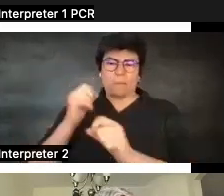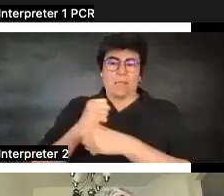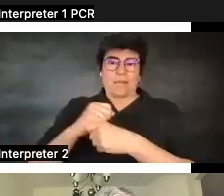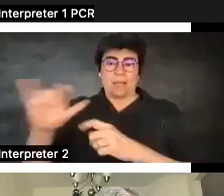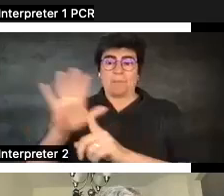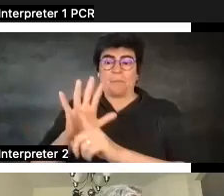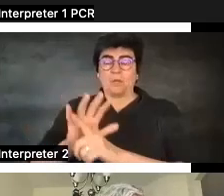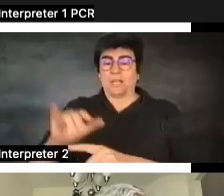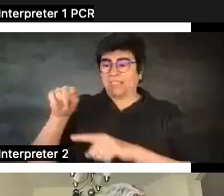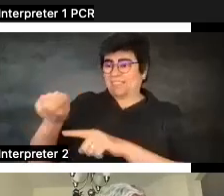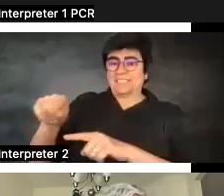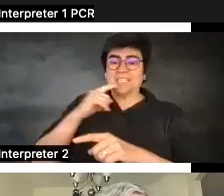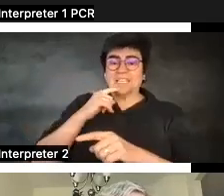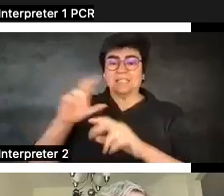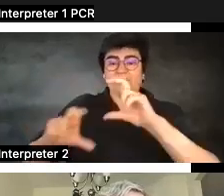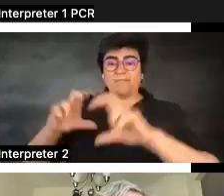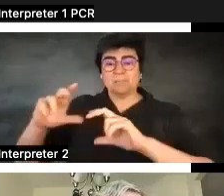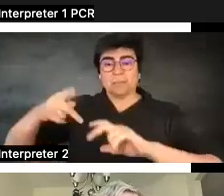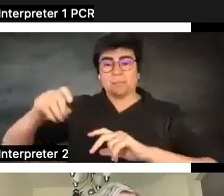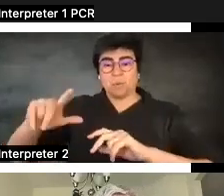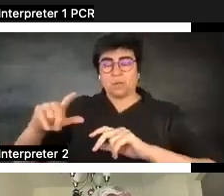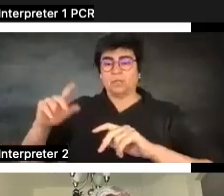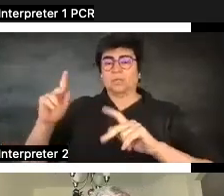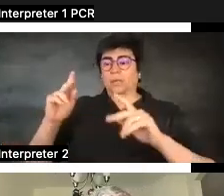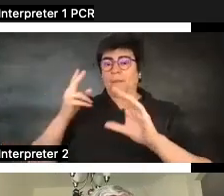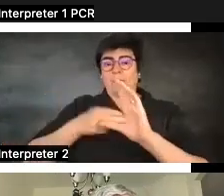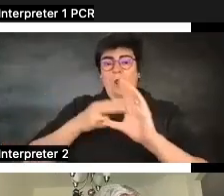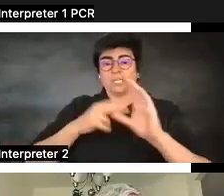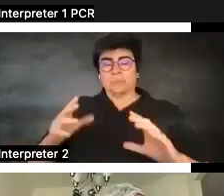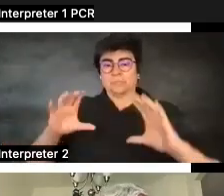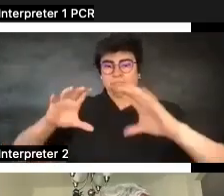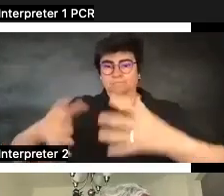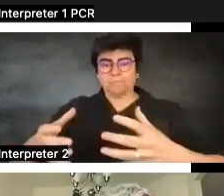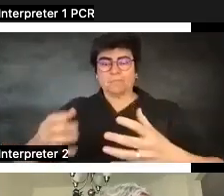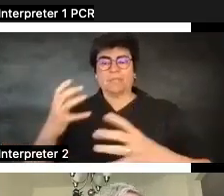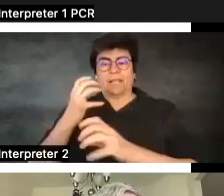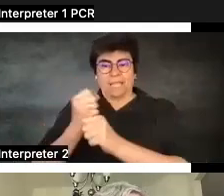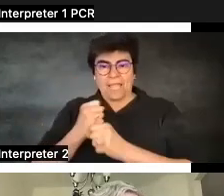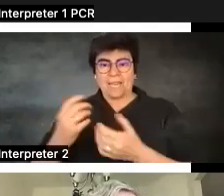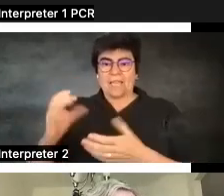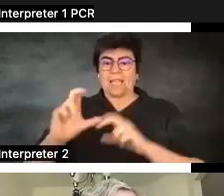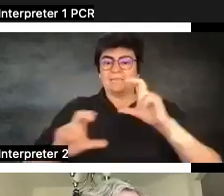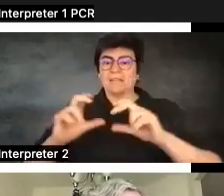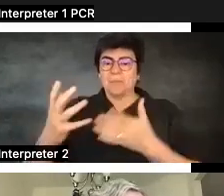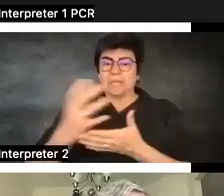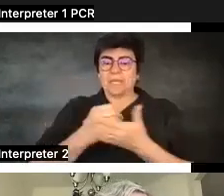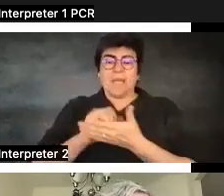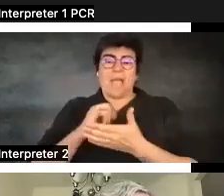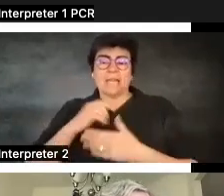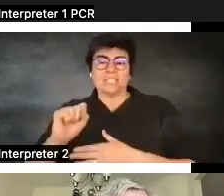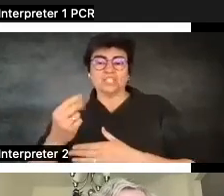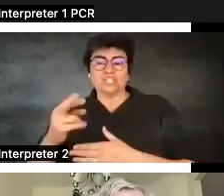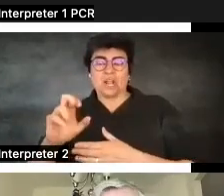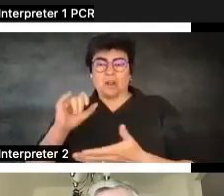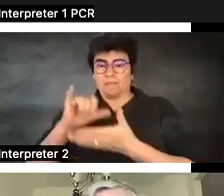is an investment pool where participants receive both the investment income and a share of the assets from